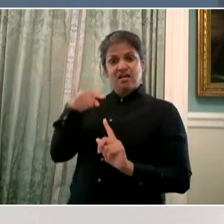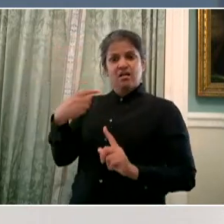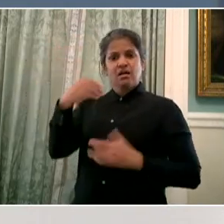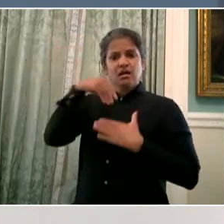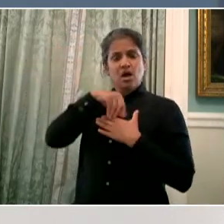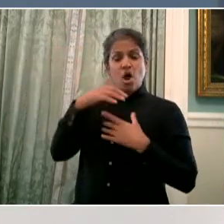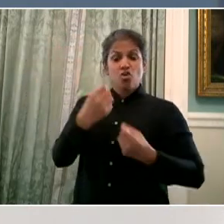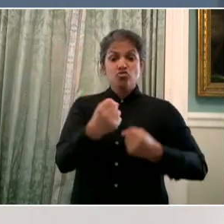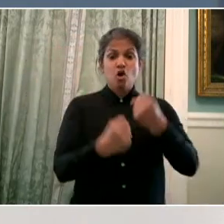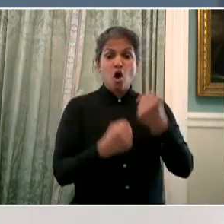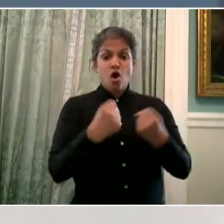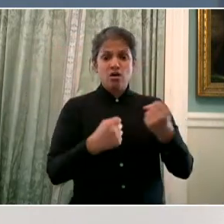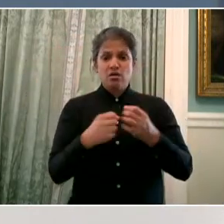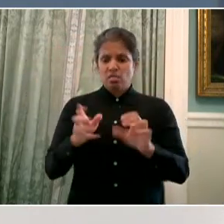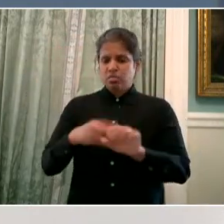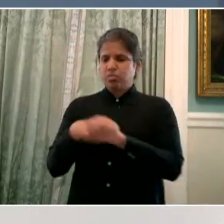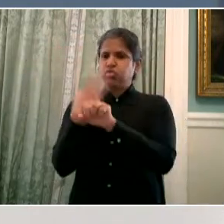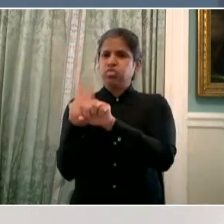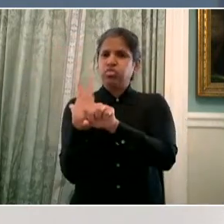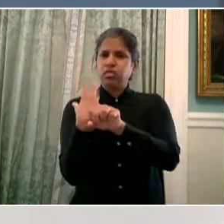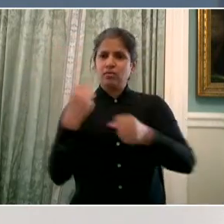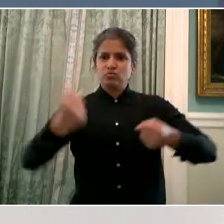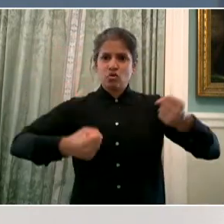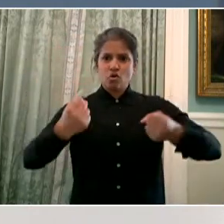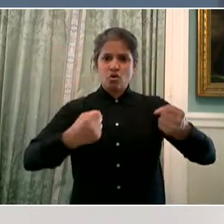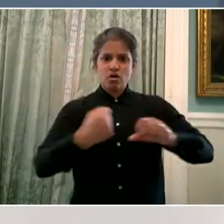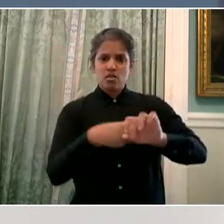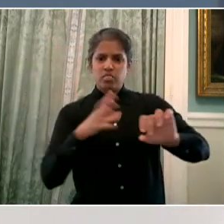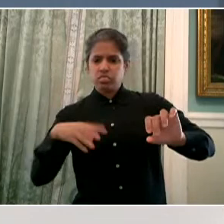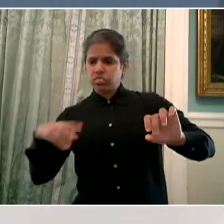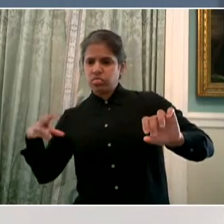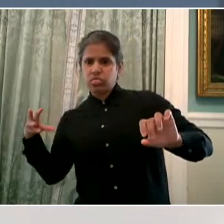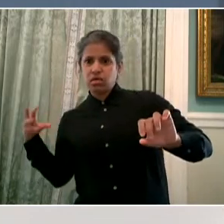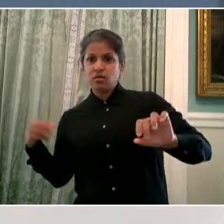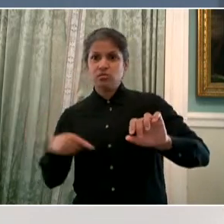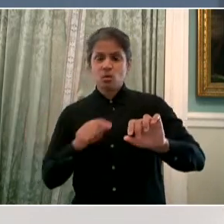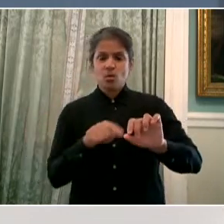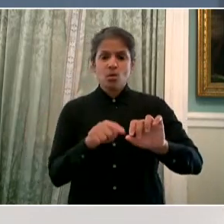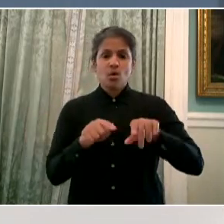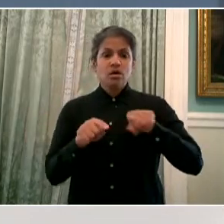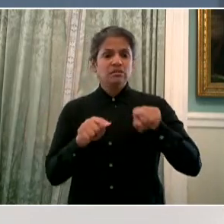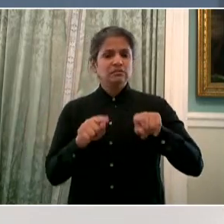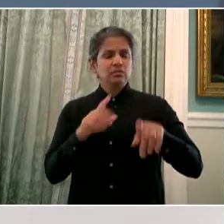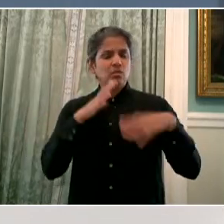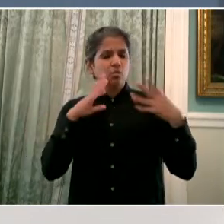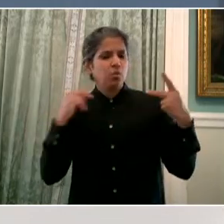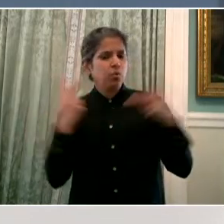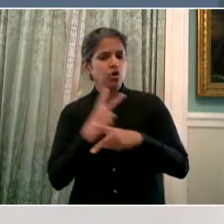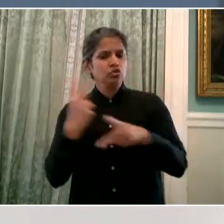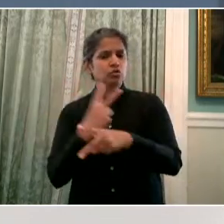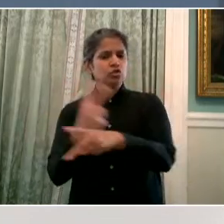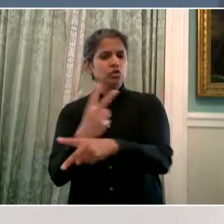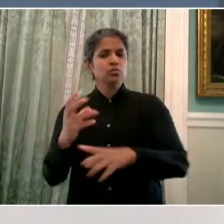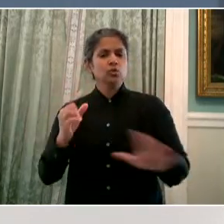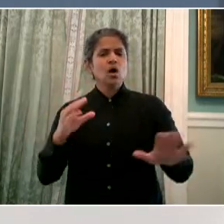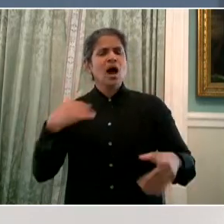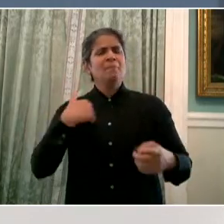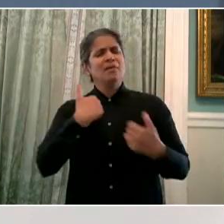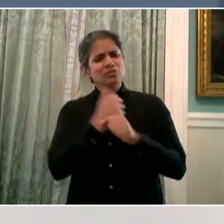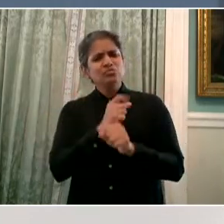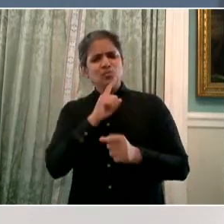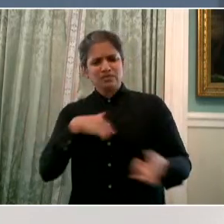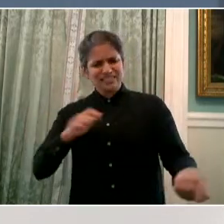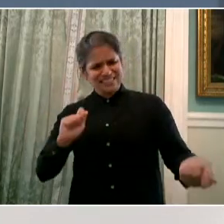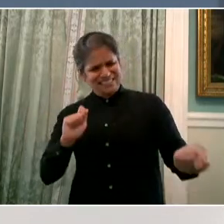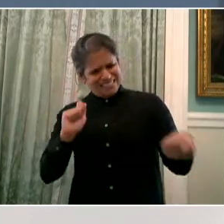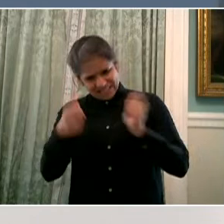years, and in this administration as well, on reducing building emissions, car emissions, and improving the quality of our air overall, such